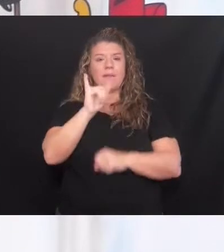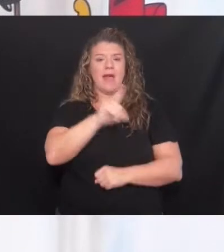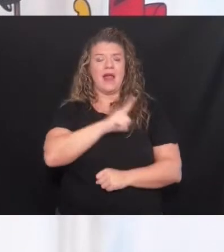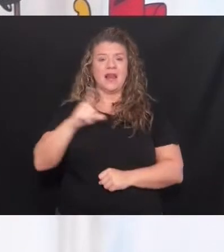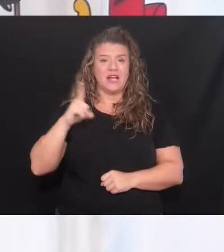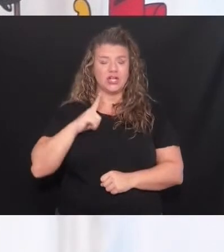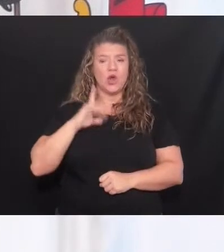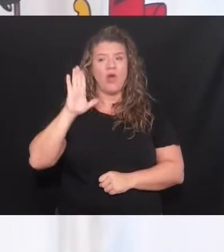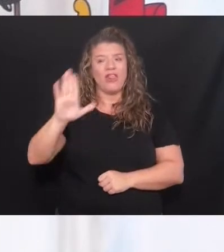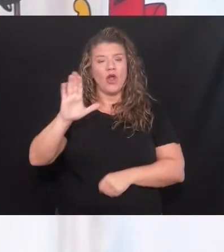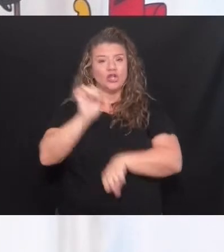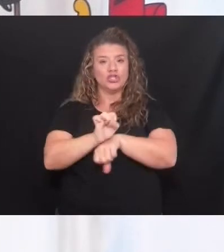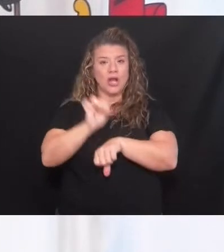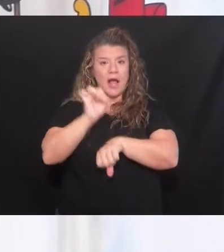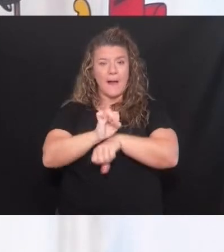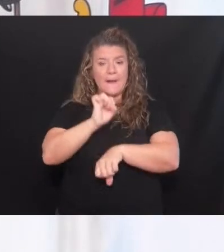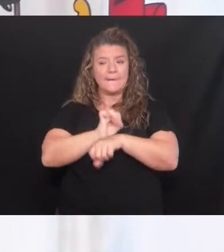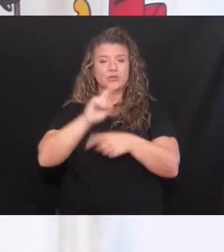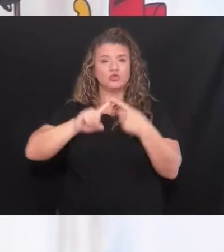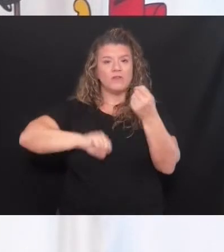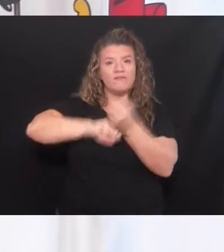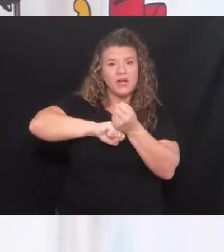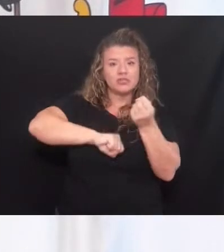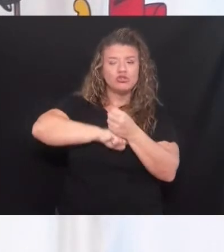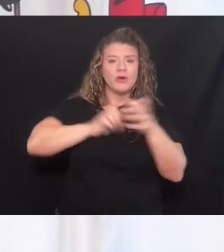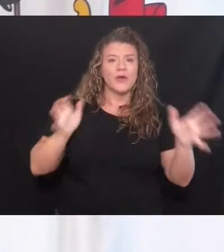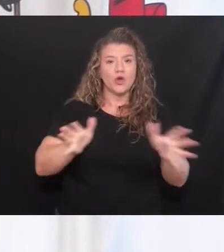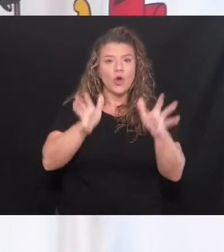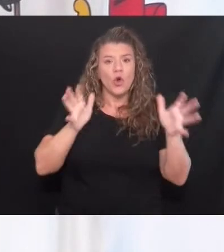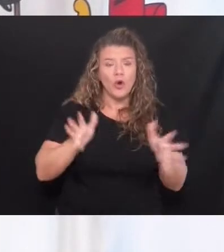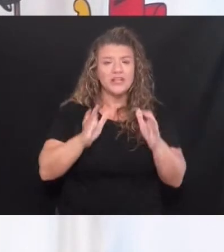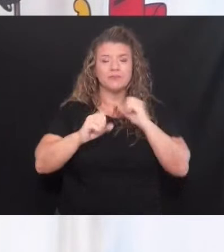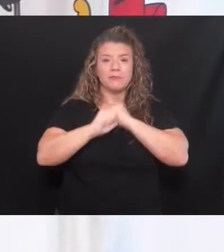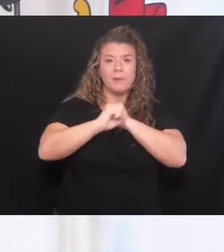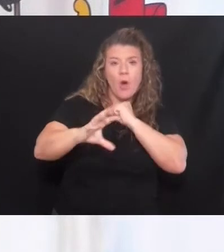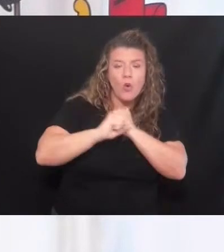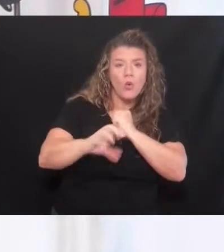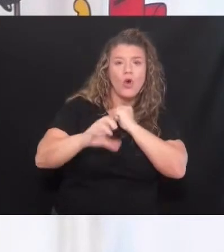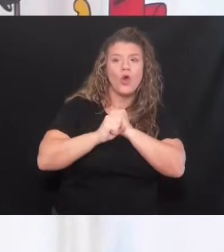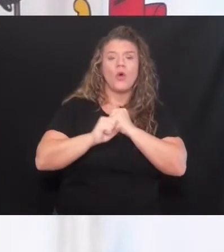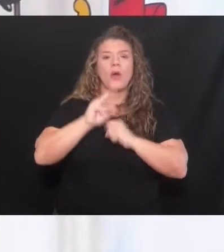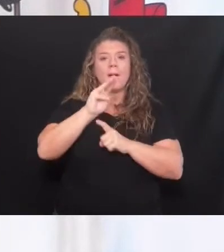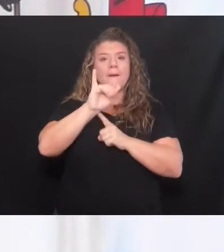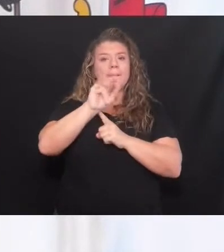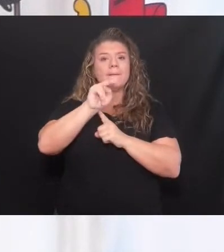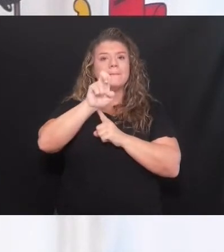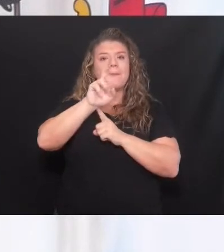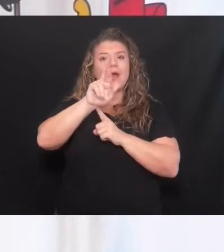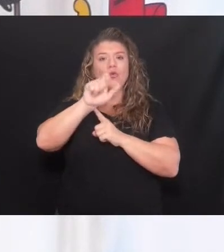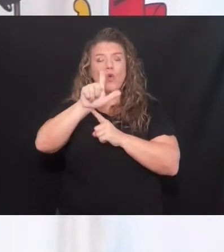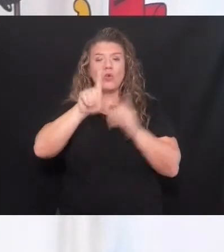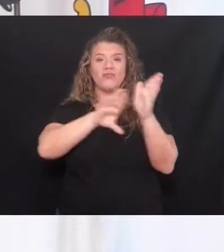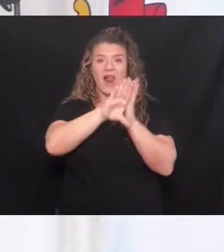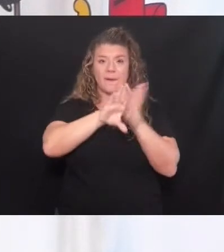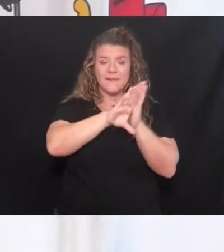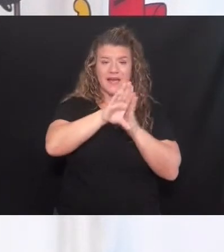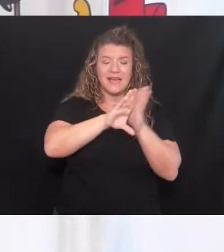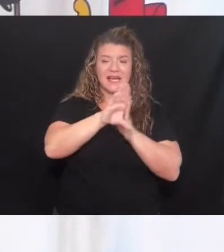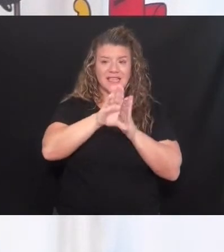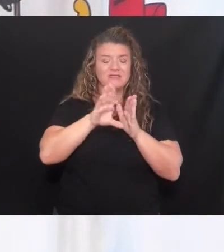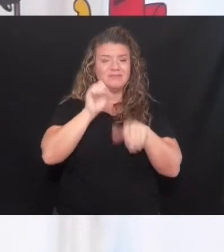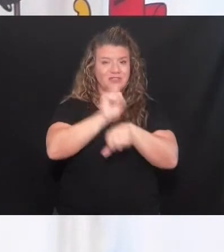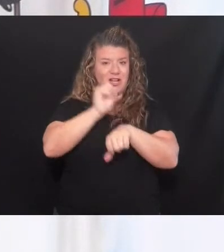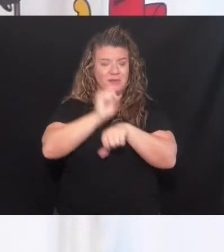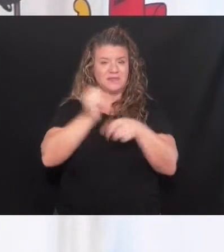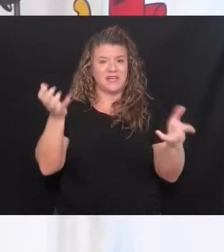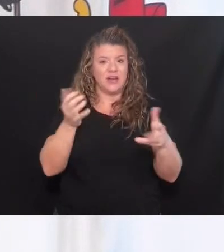with a mission to foster and encourage and promote mineral development, the mineral development industry in West